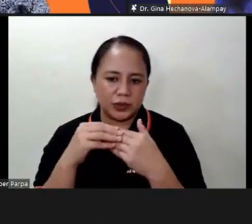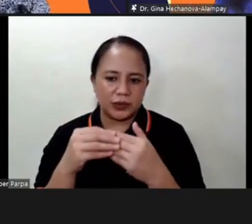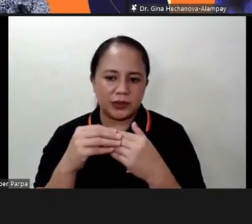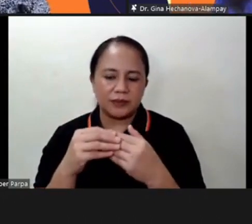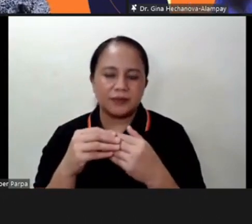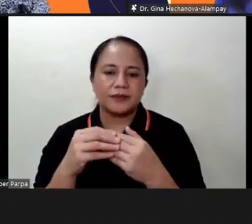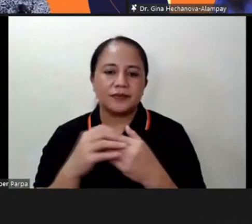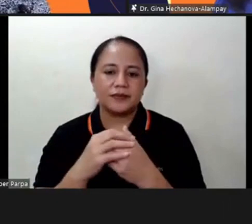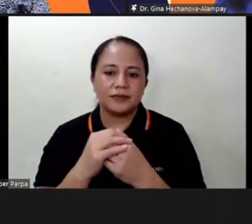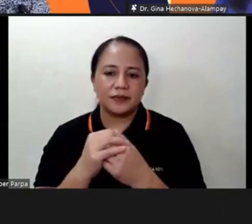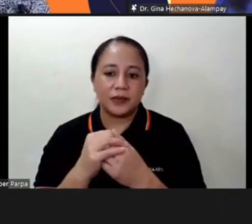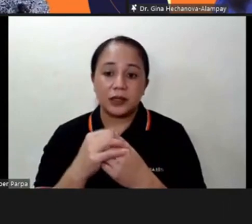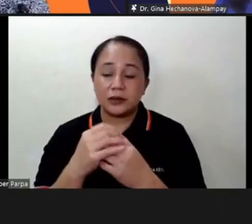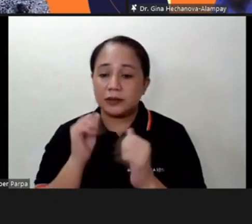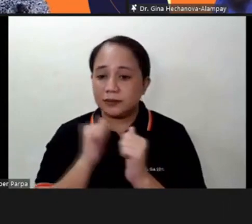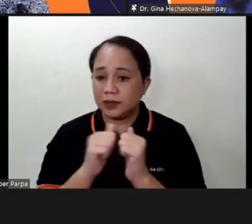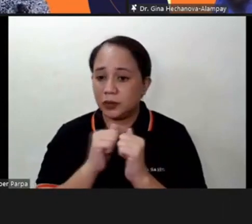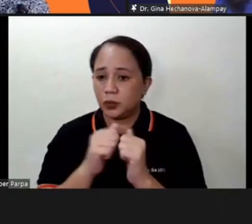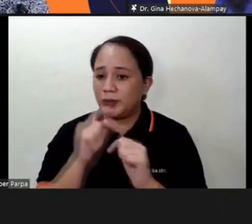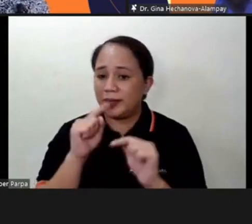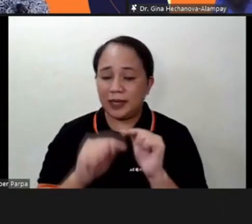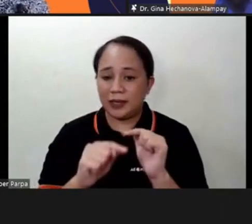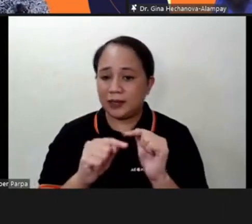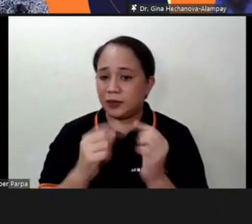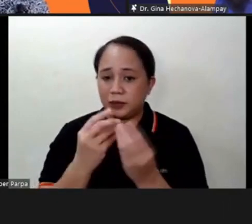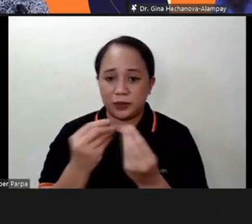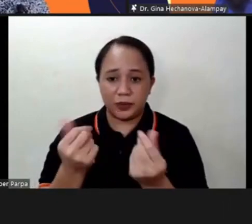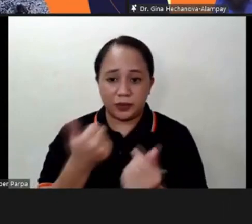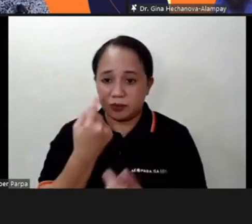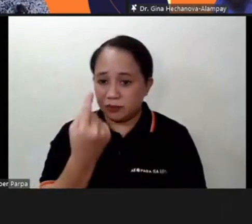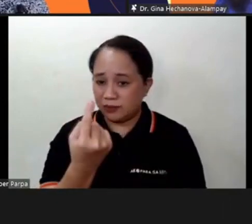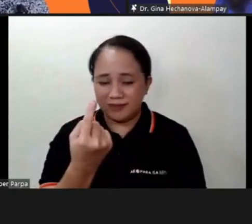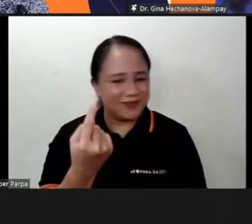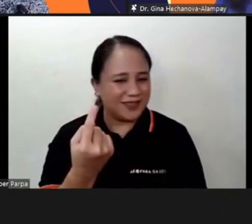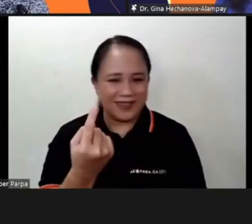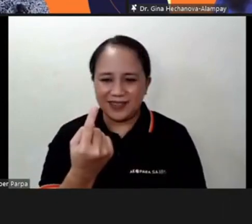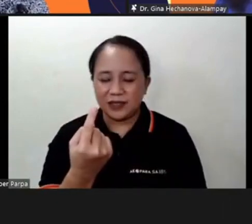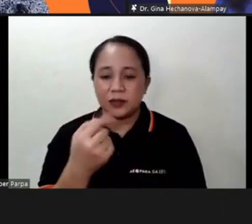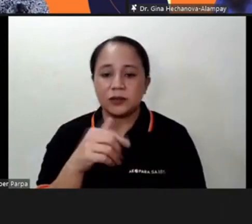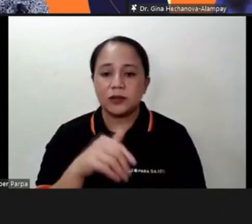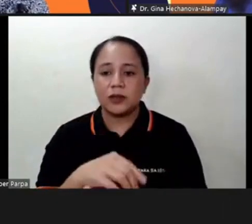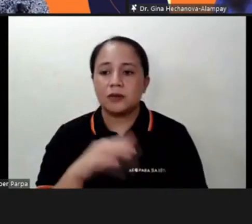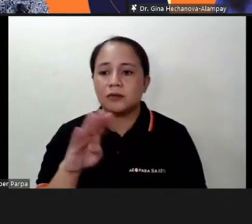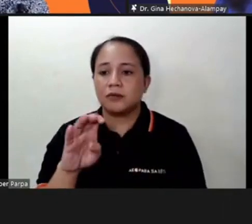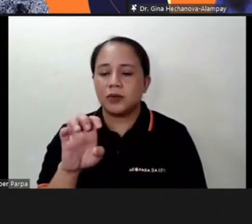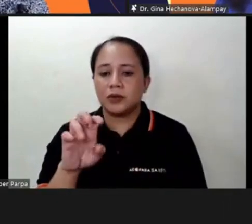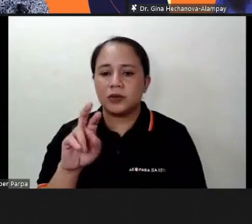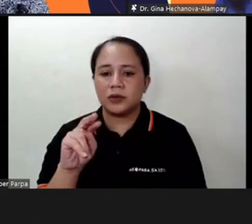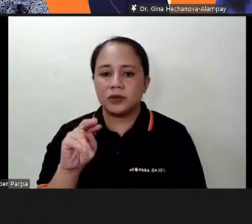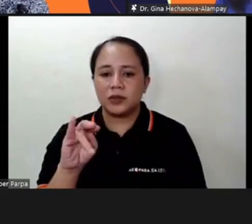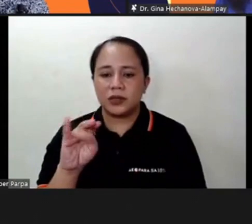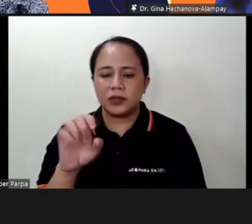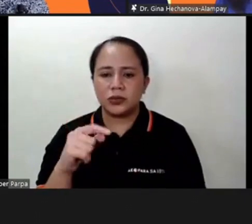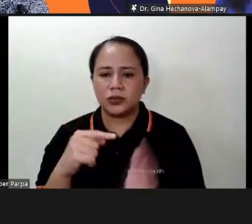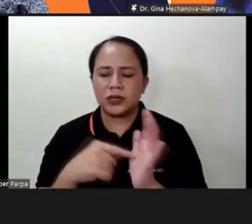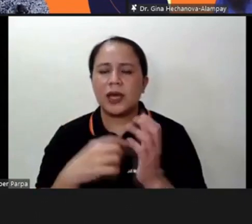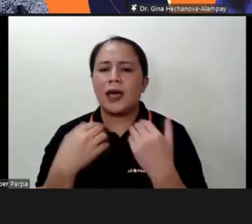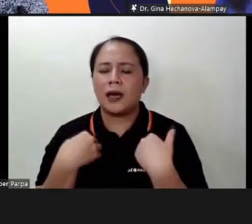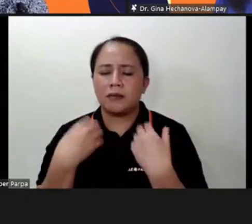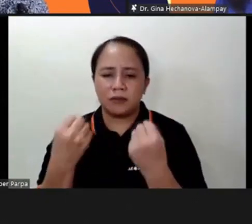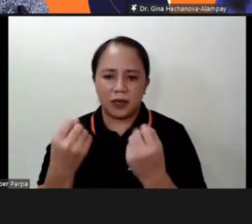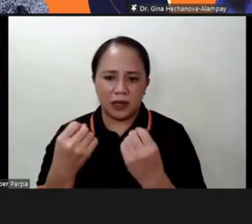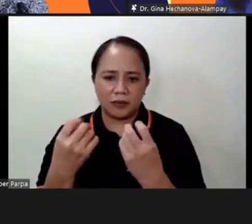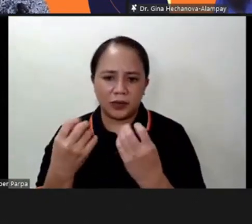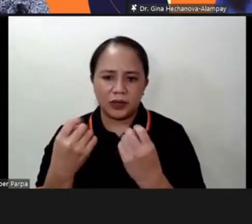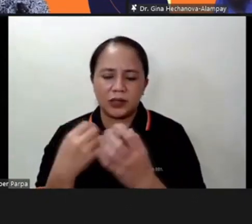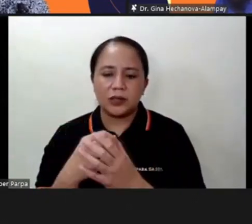shared. In other words, we cannot recover alone. So Dr. Bernie showed us na marami namang ginawa talaga